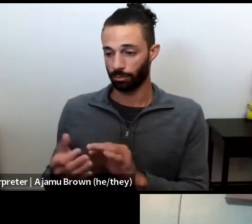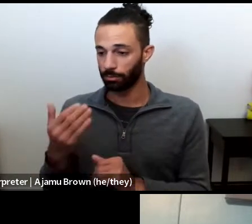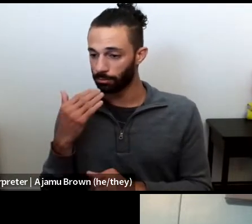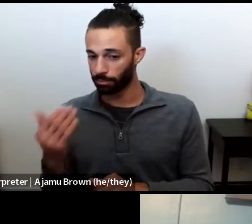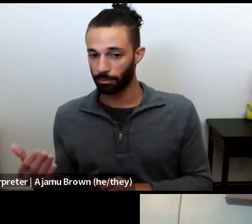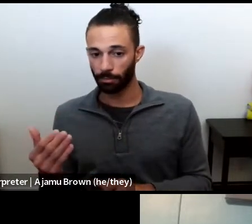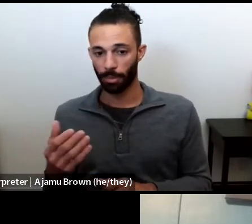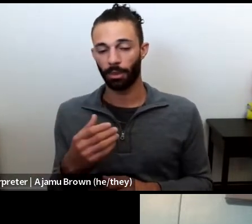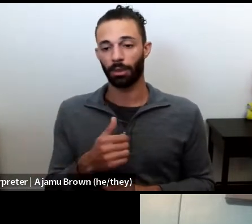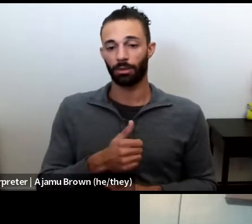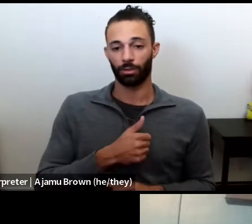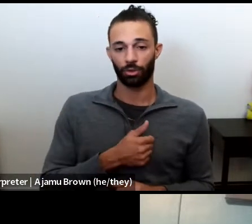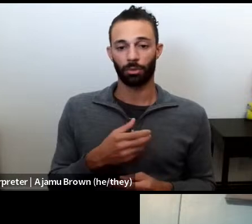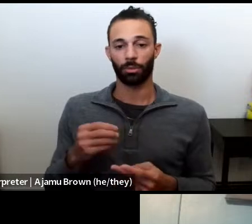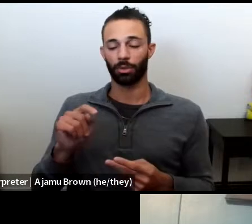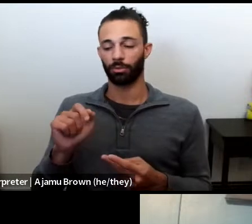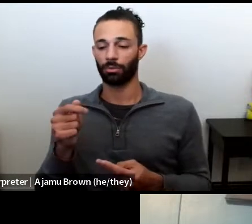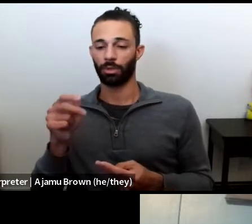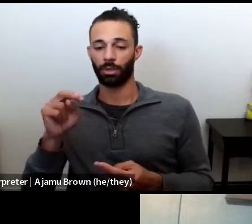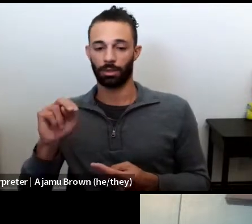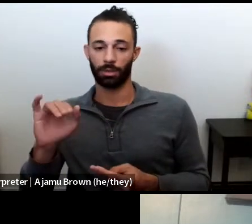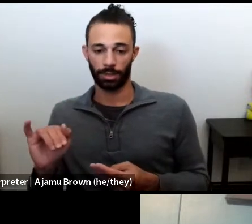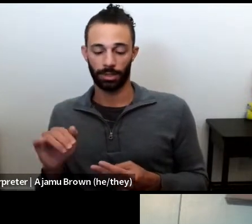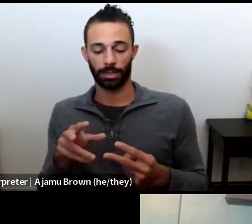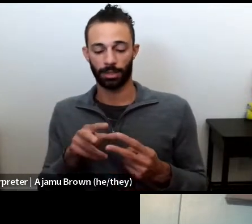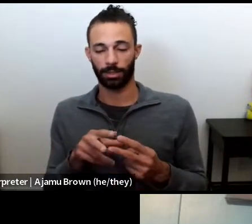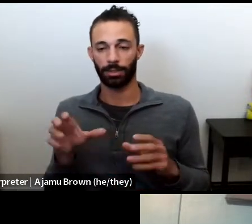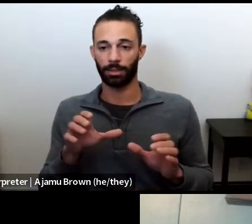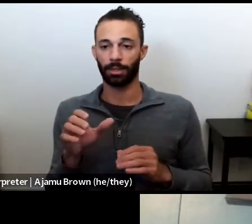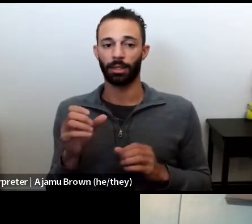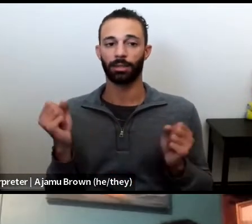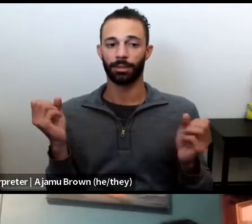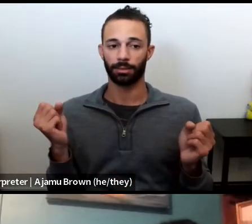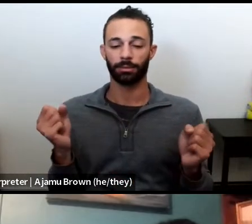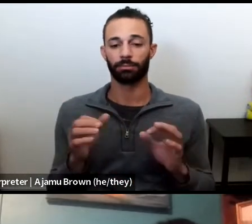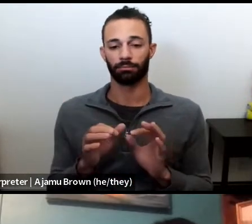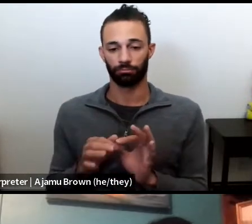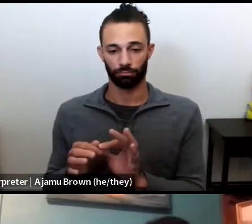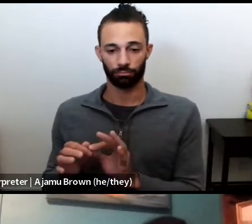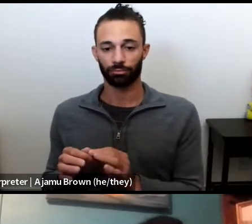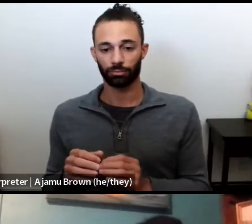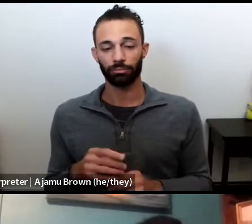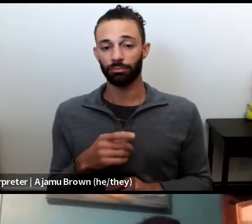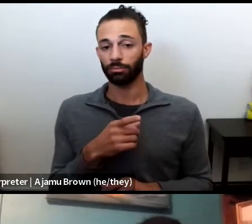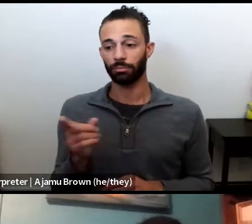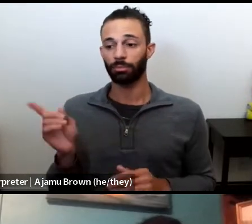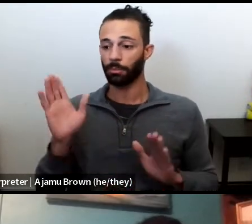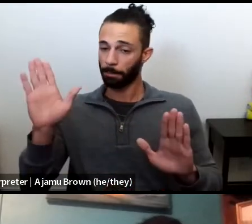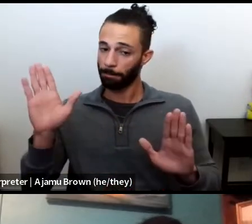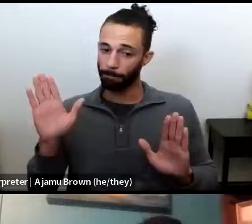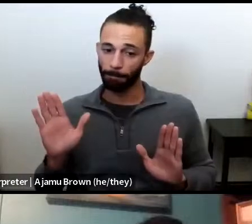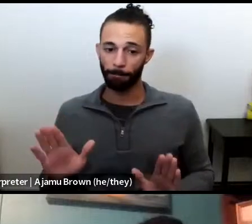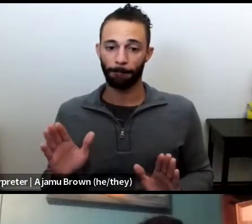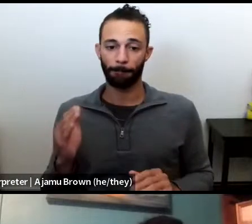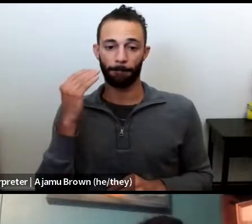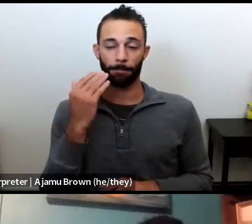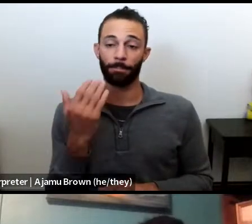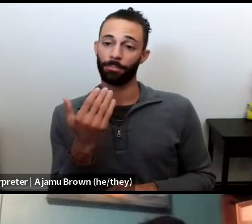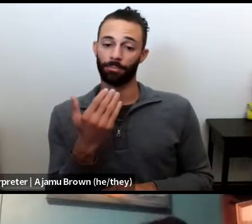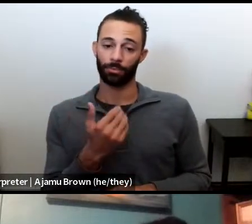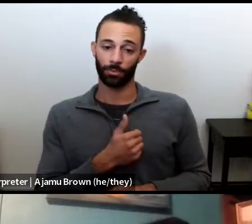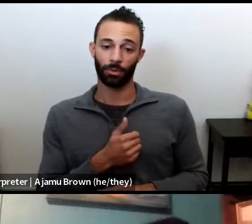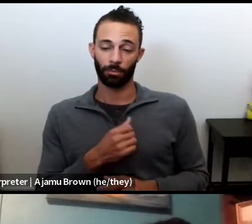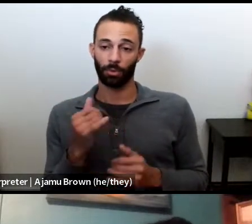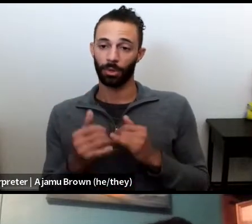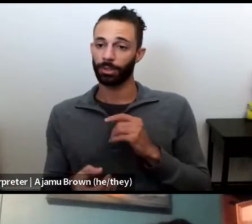as Ajamu and Trani, who have been doing our ASL interpretation. Y'all are amazing. I know Ajamu, thanks for coming in